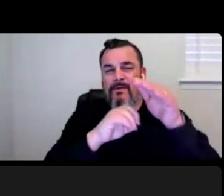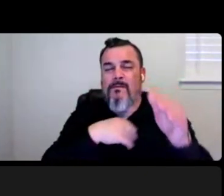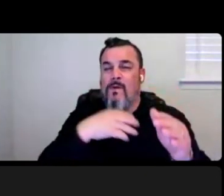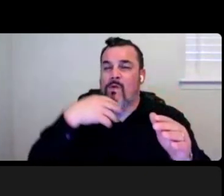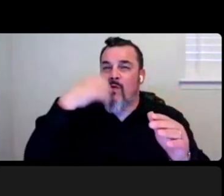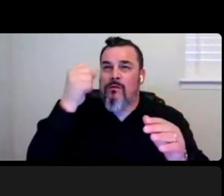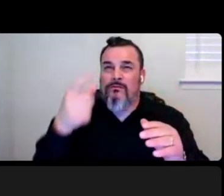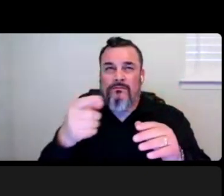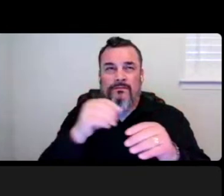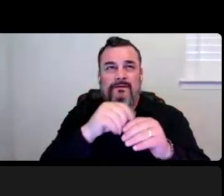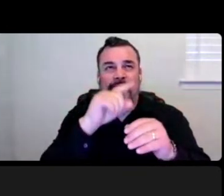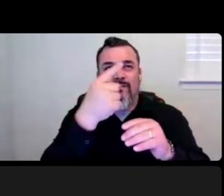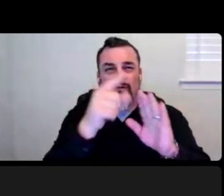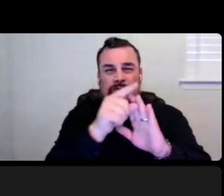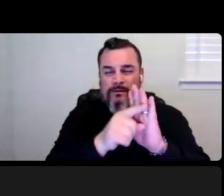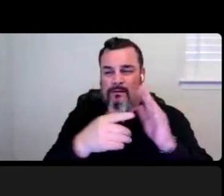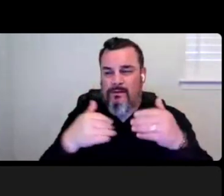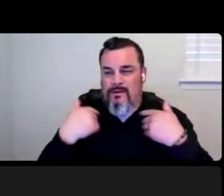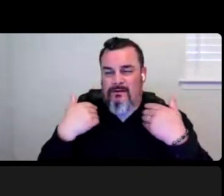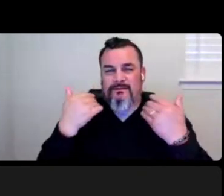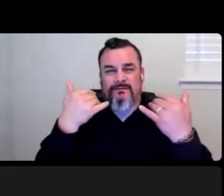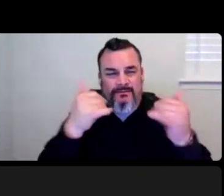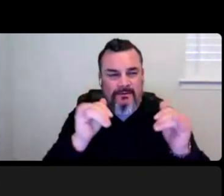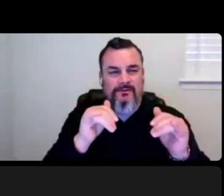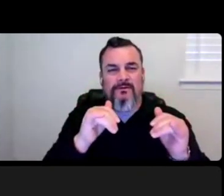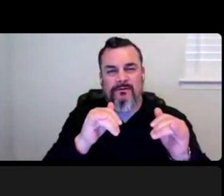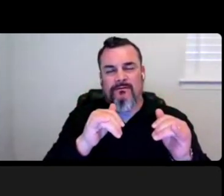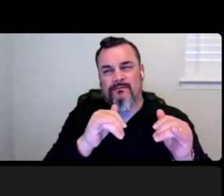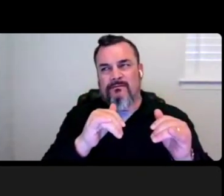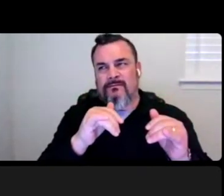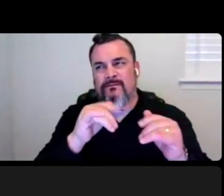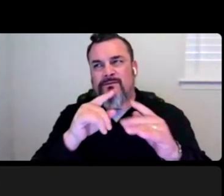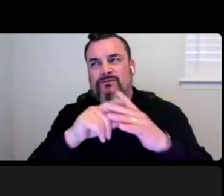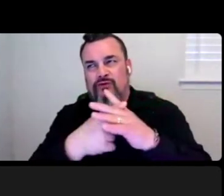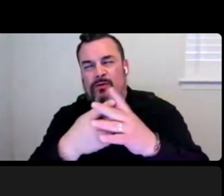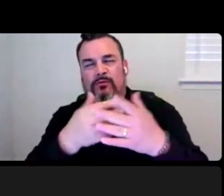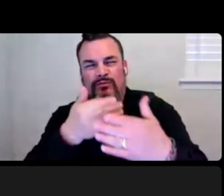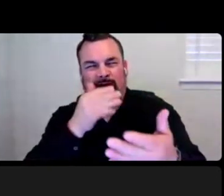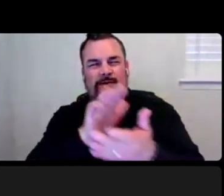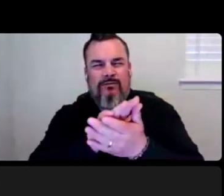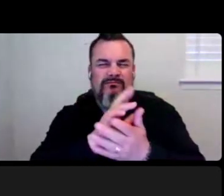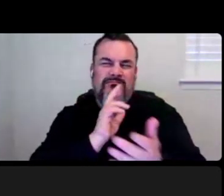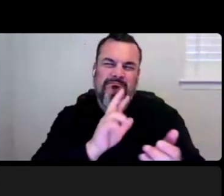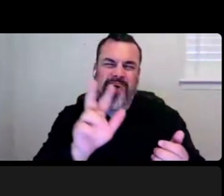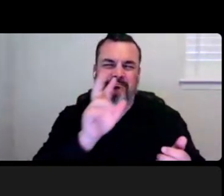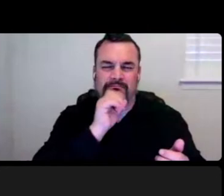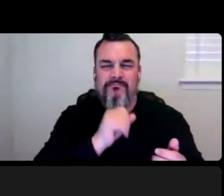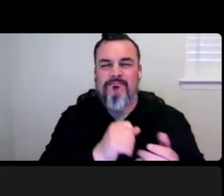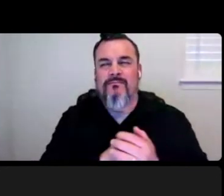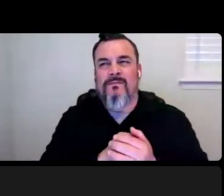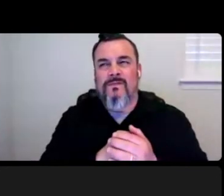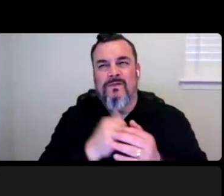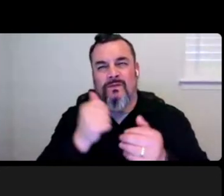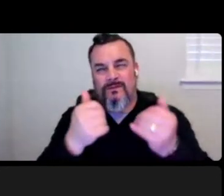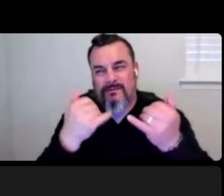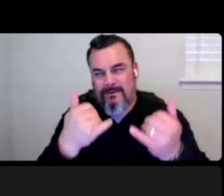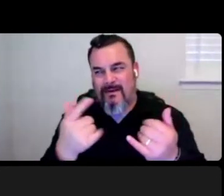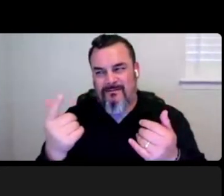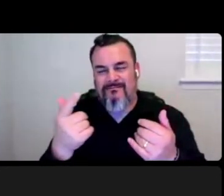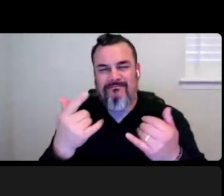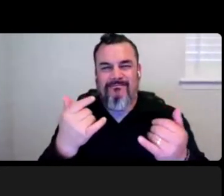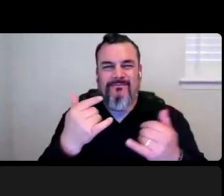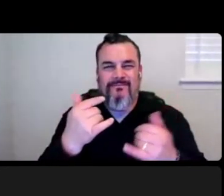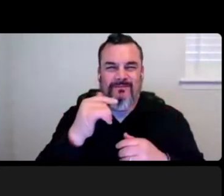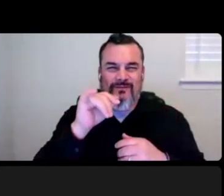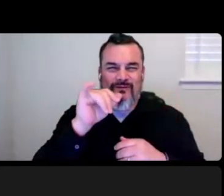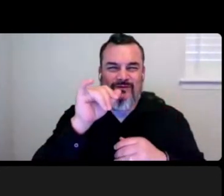was in first grade, and my youngest was still actually going to start preschool. She was about 3 years old, which is now, she is currently a junior at